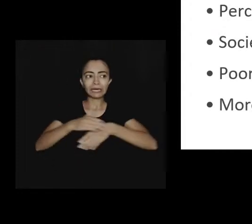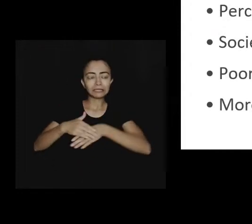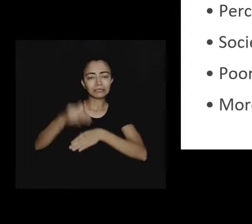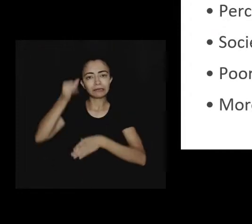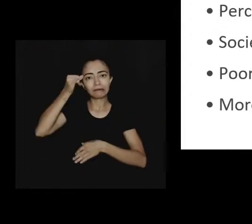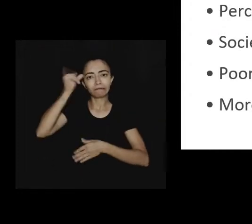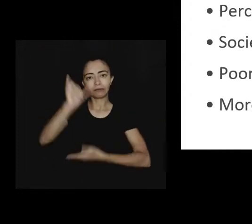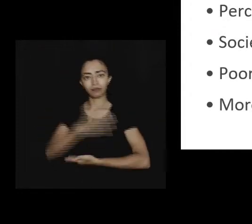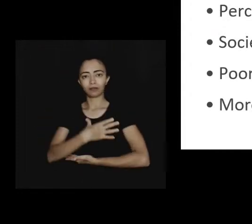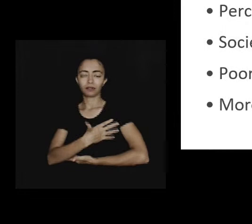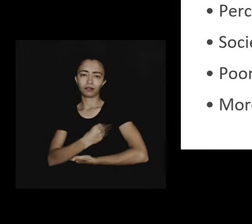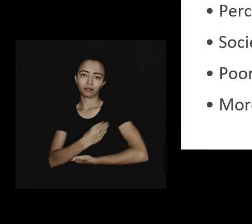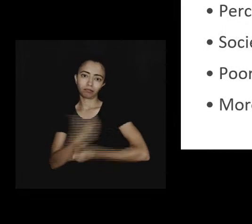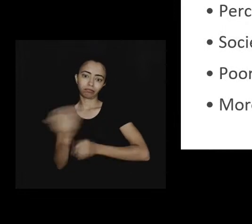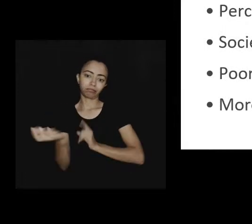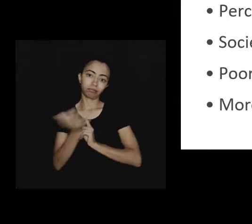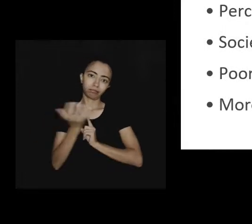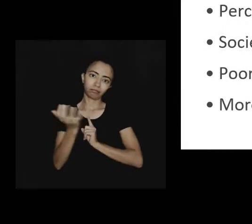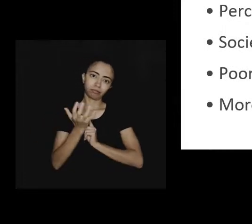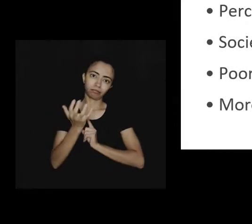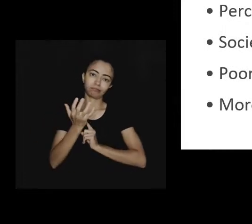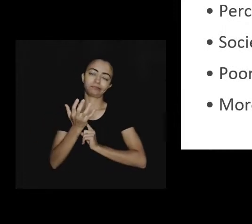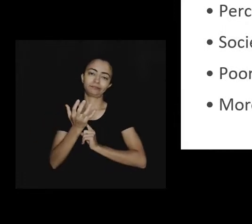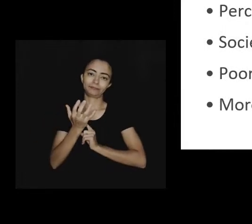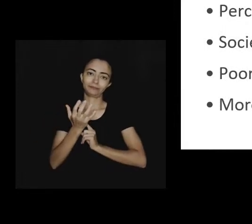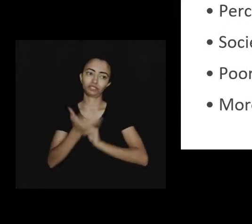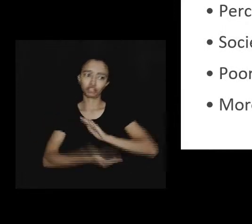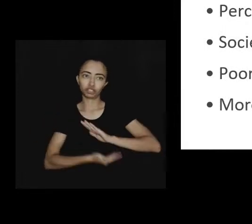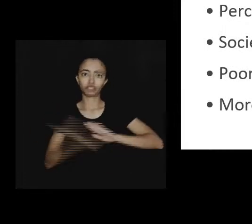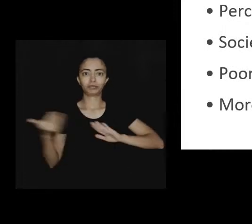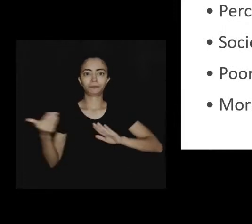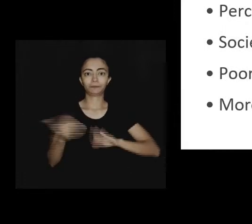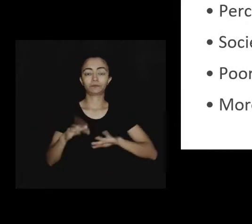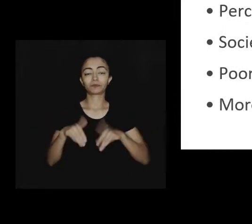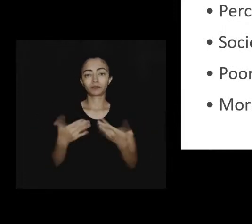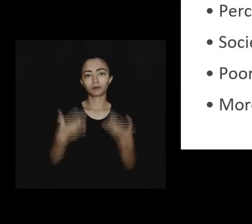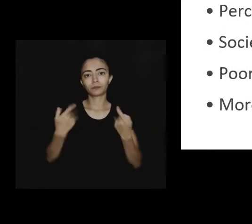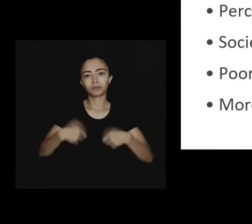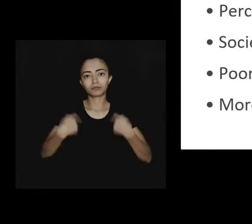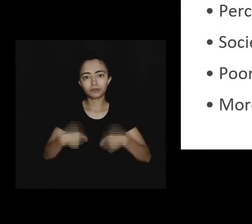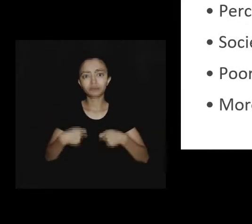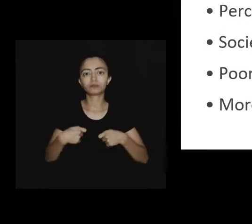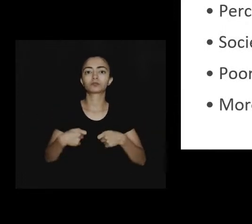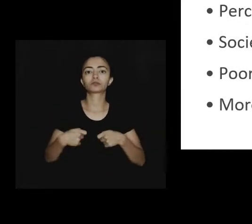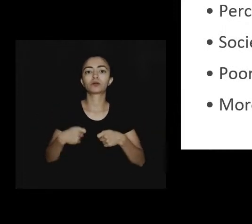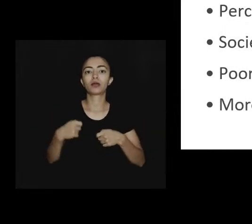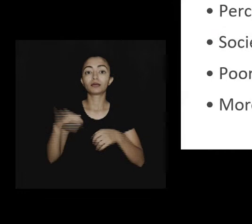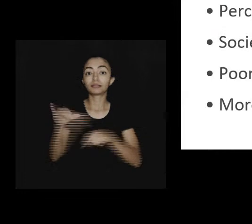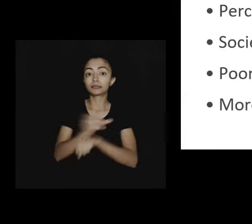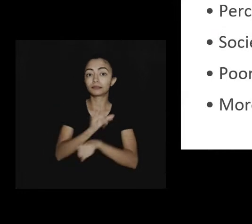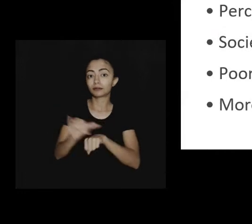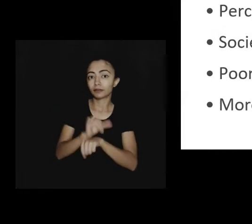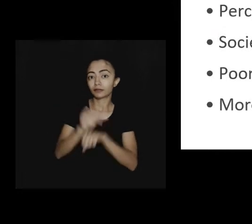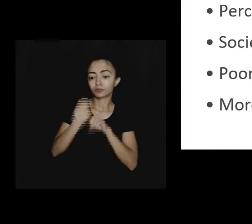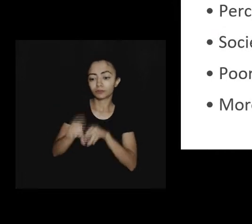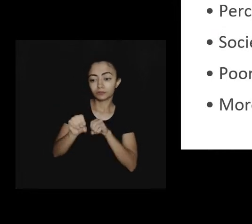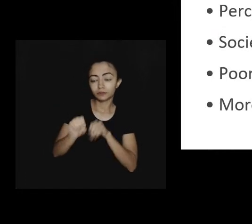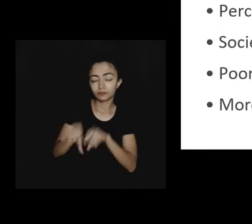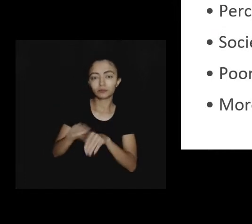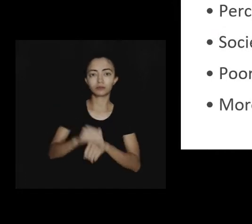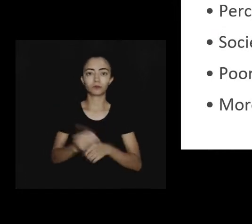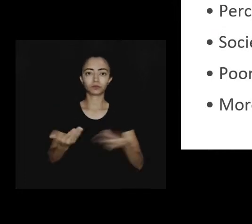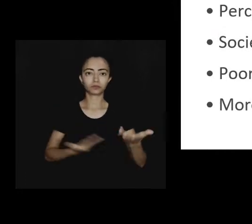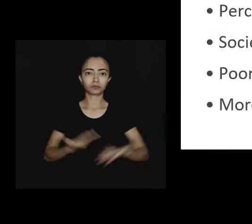better education and better reimbursement for services, and a much better cadre of people who can work with mothers in their breastfeeding